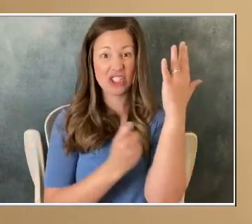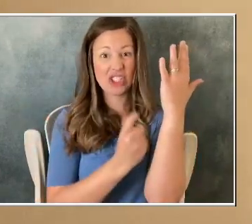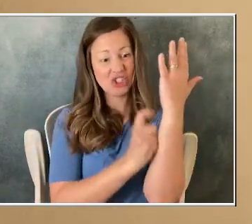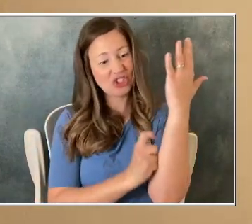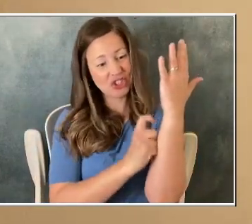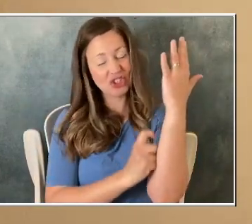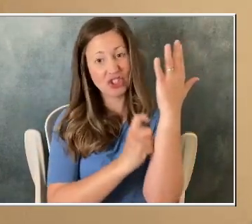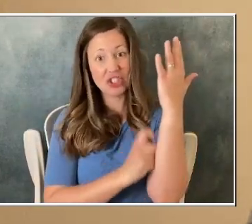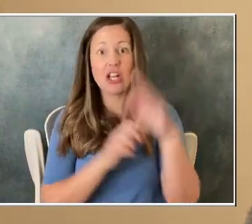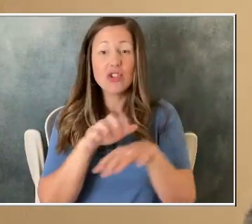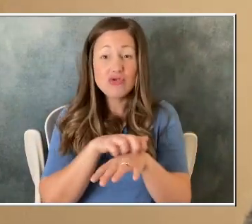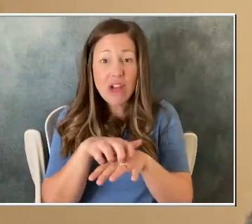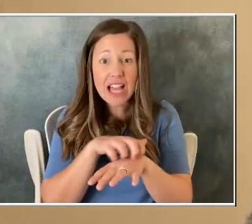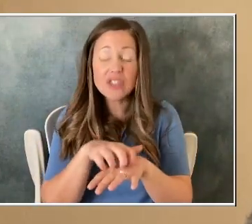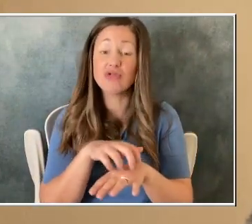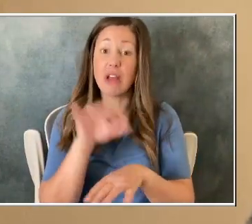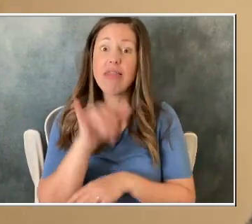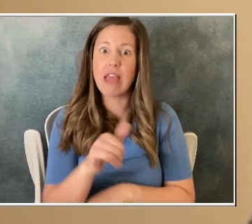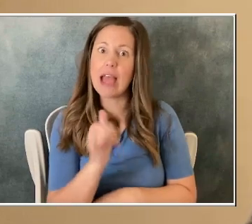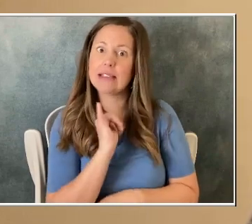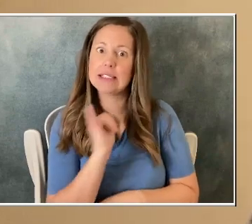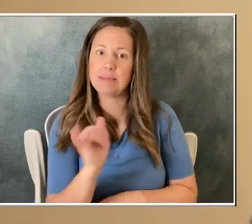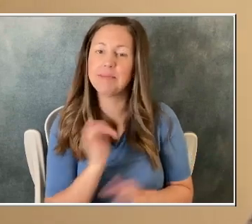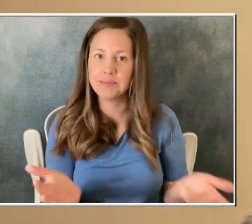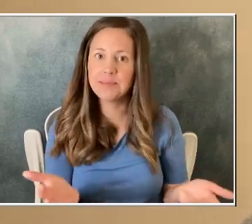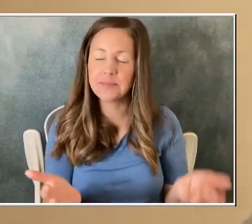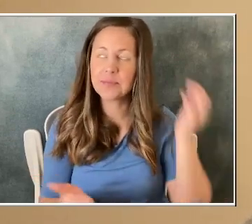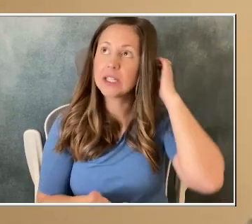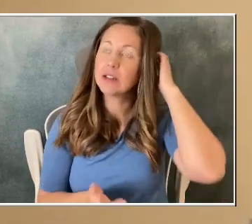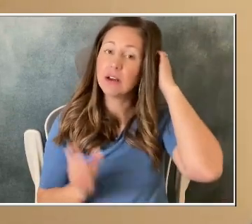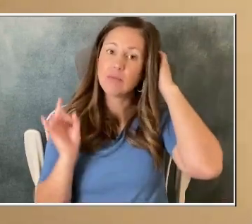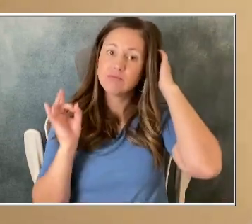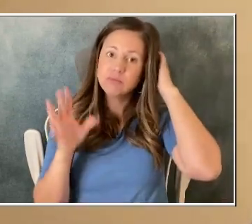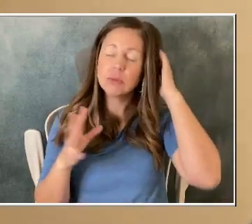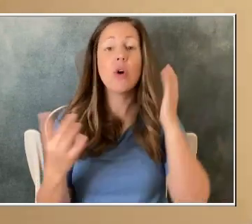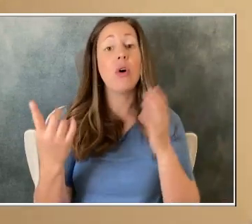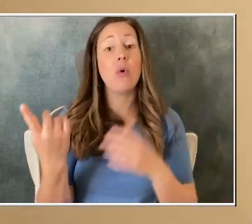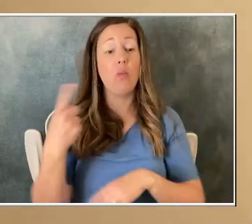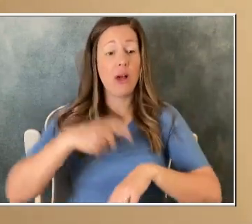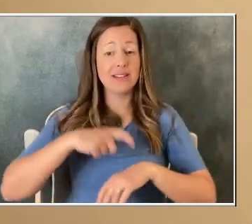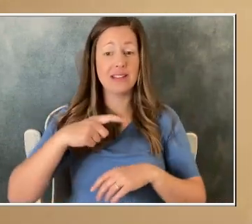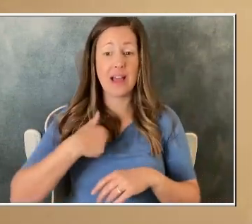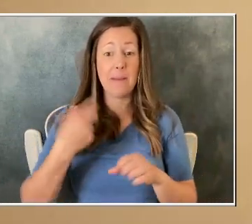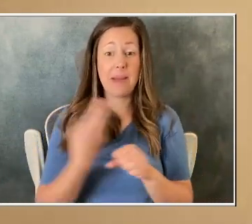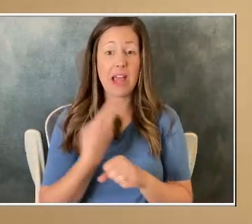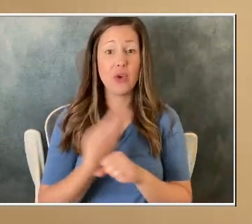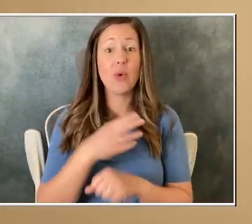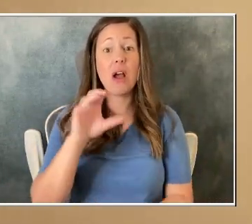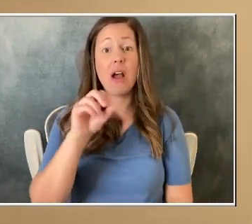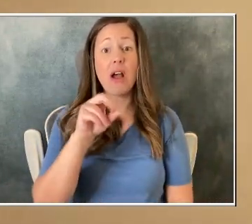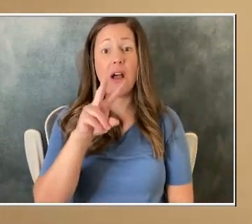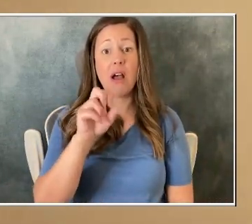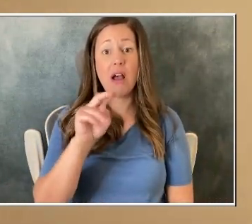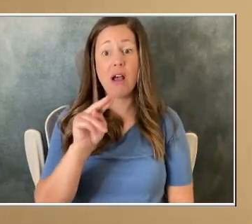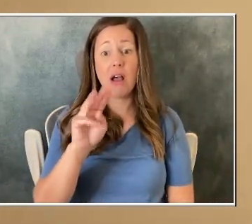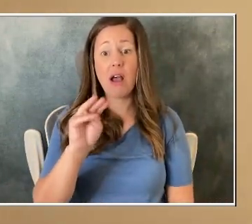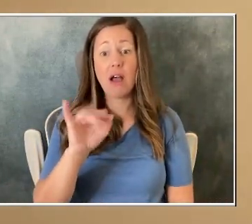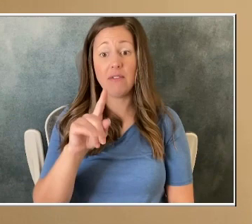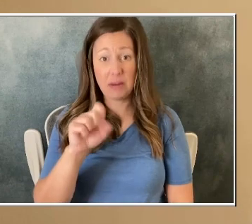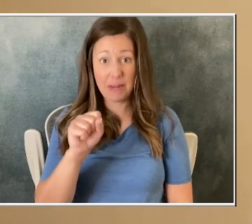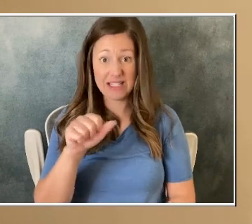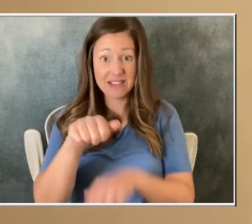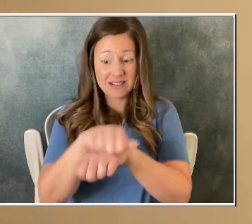actually scratching. There was on one occasion that I even put oven mitts on to prevent myself from